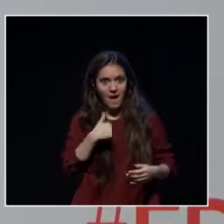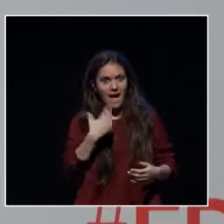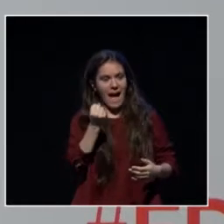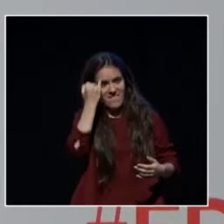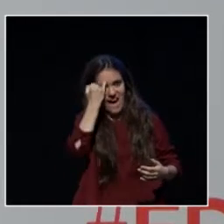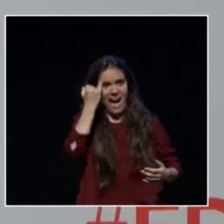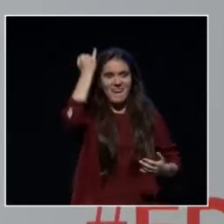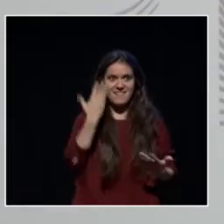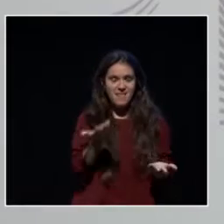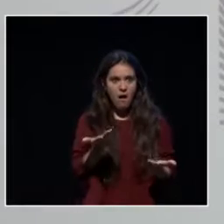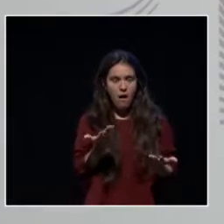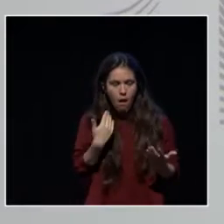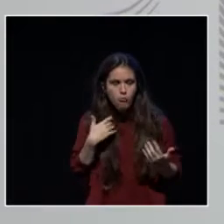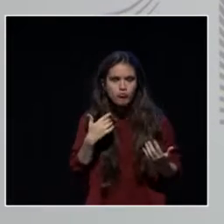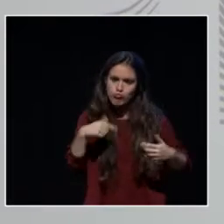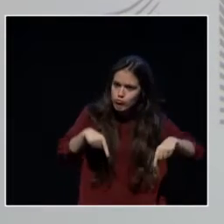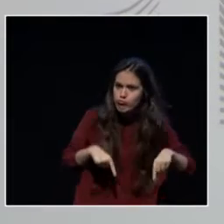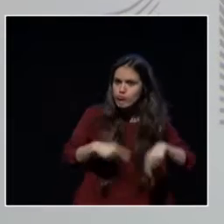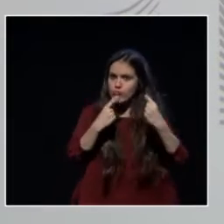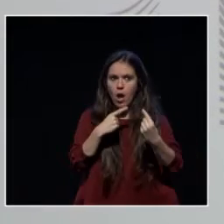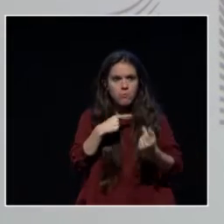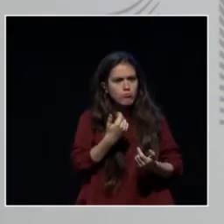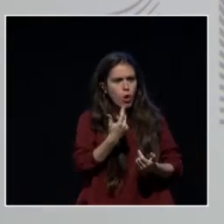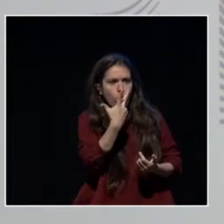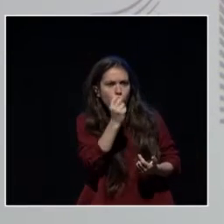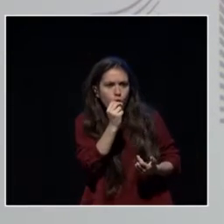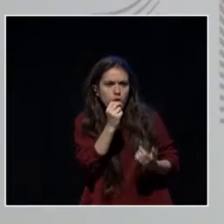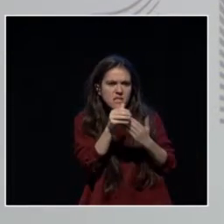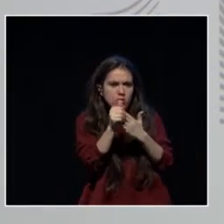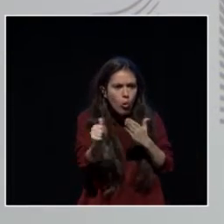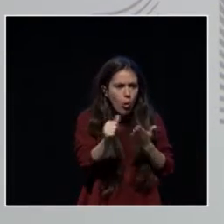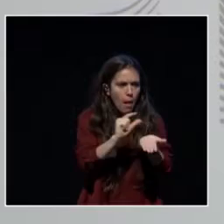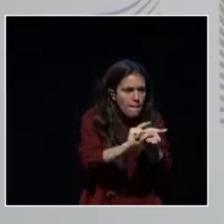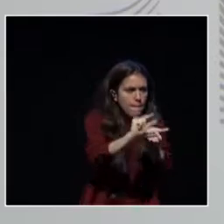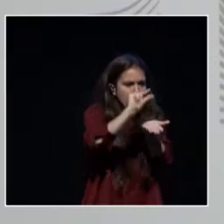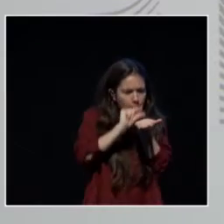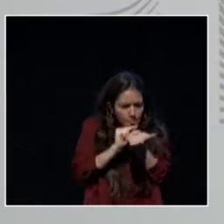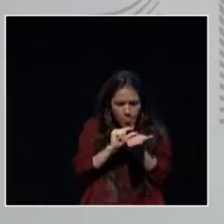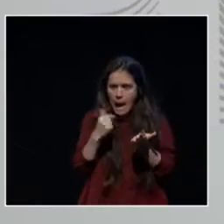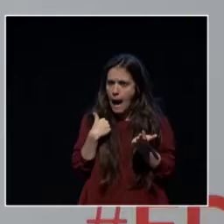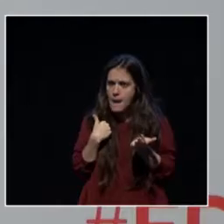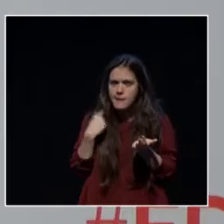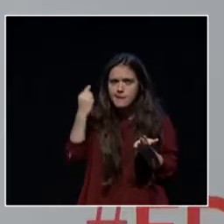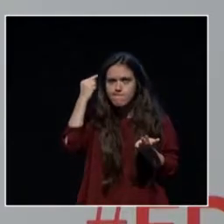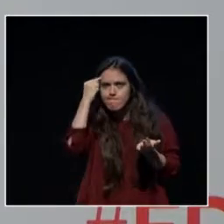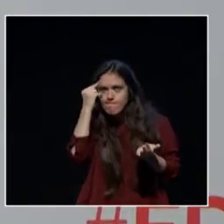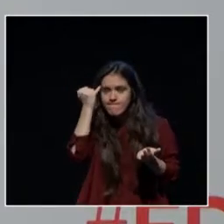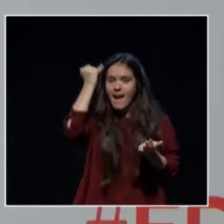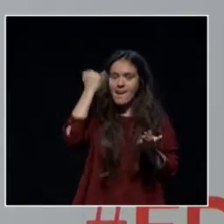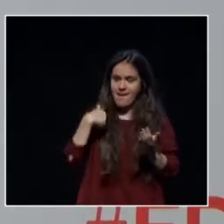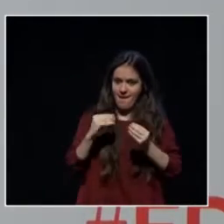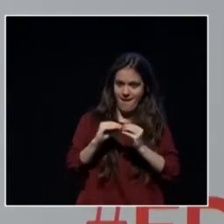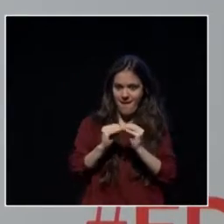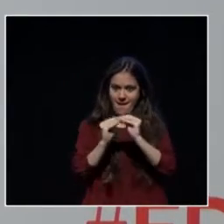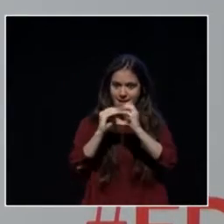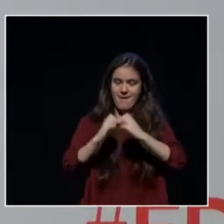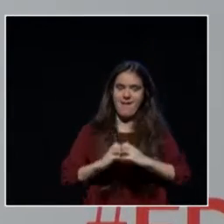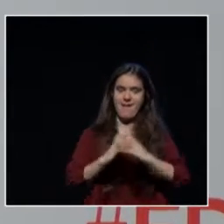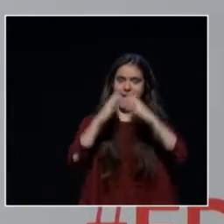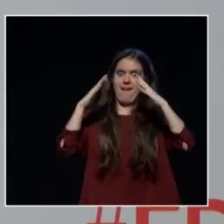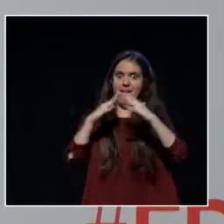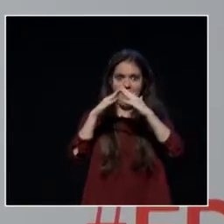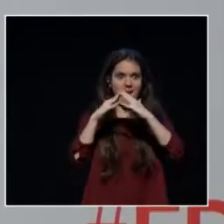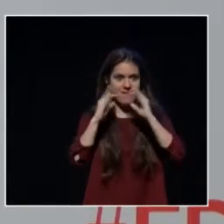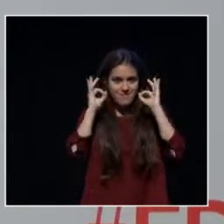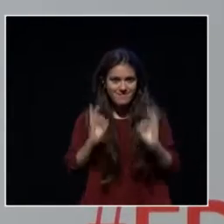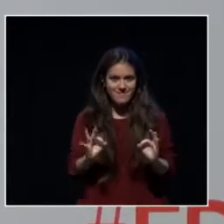And she took a big challenge of taking $30 loan and make her idea take place, materialize it,